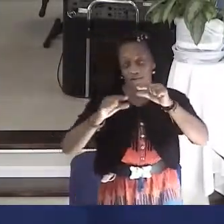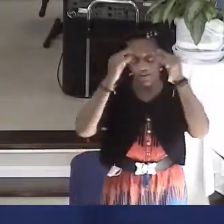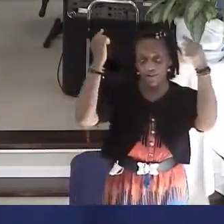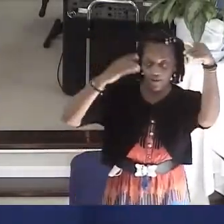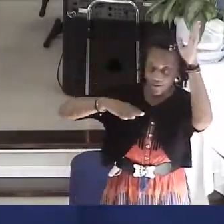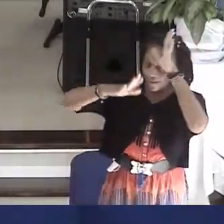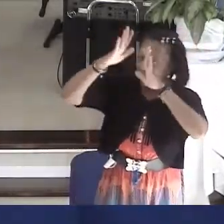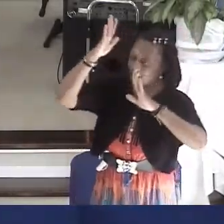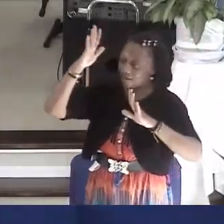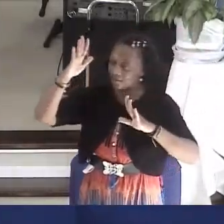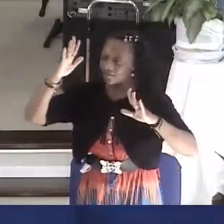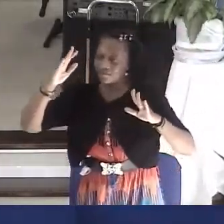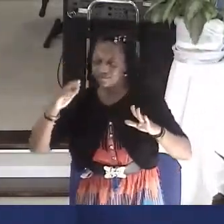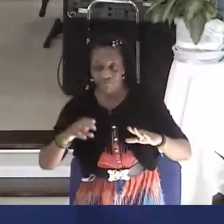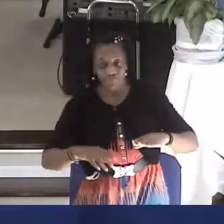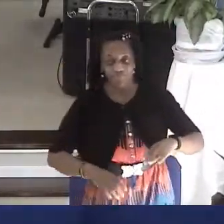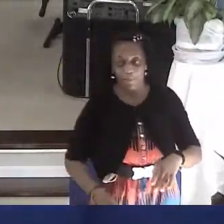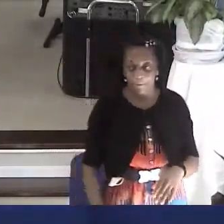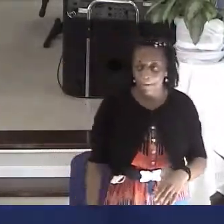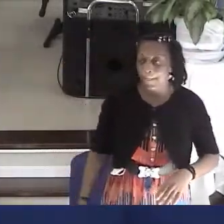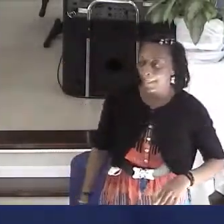who you are. That's who you